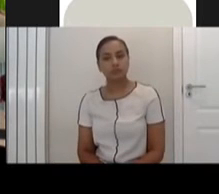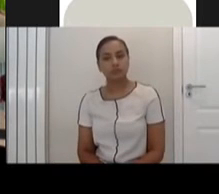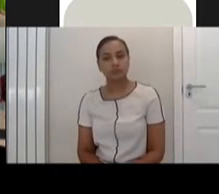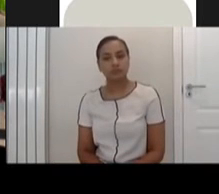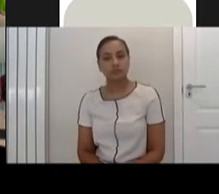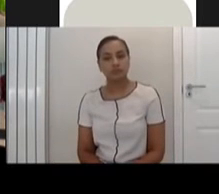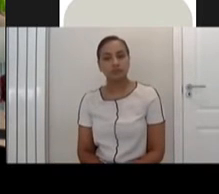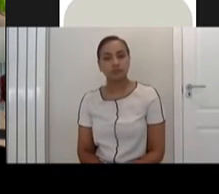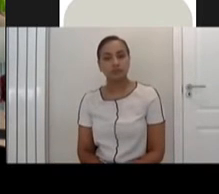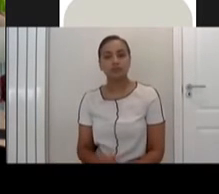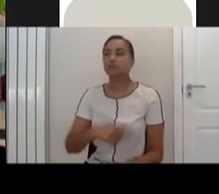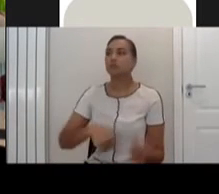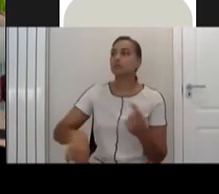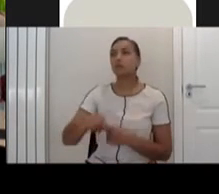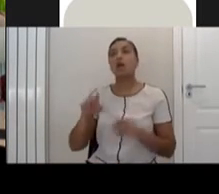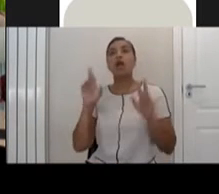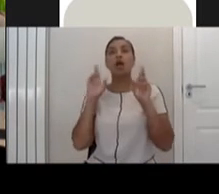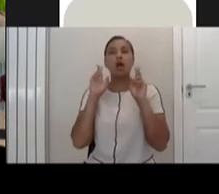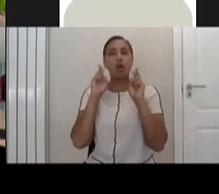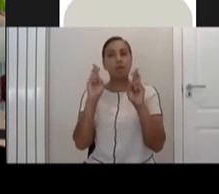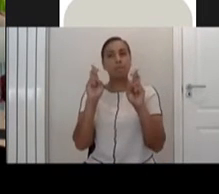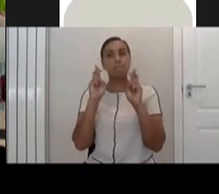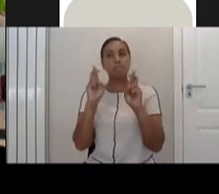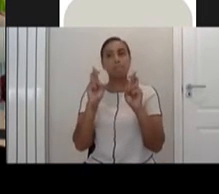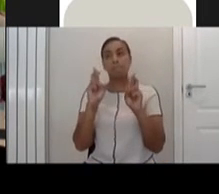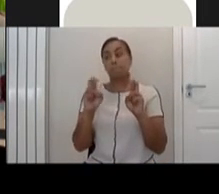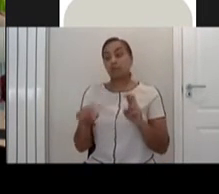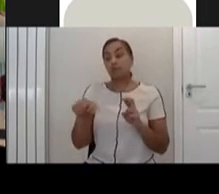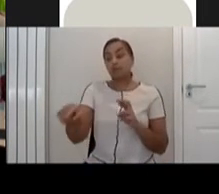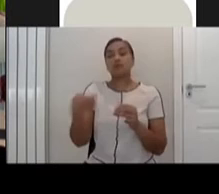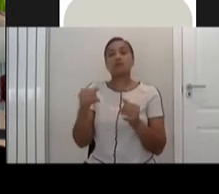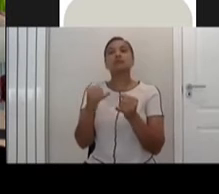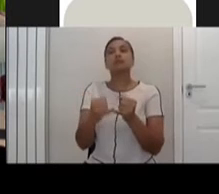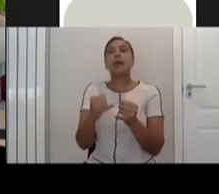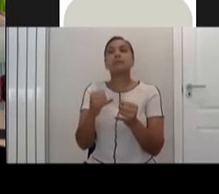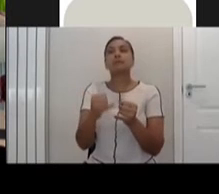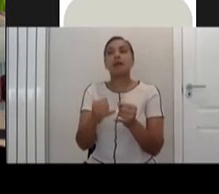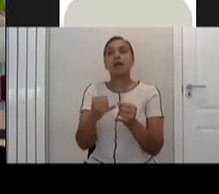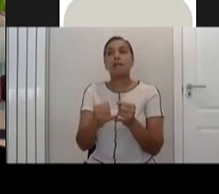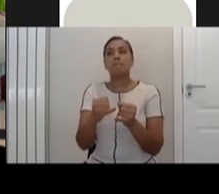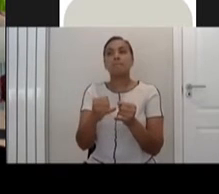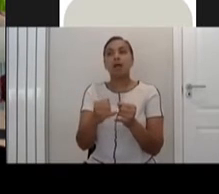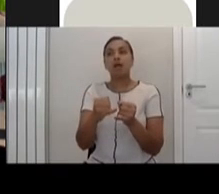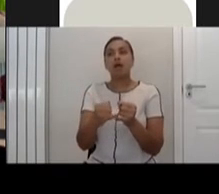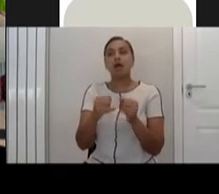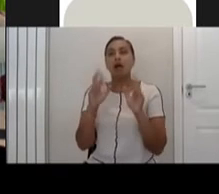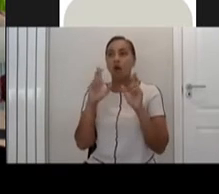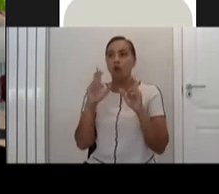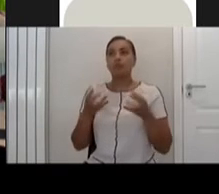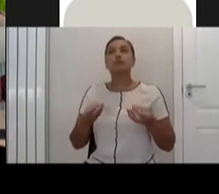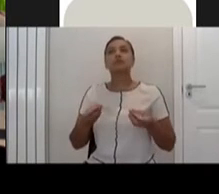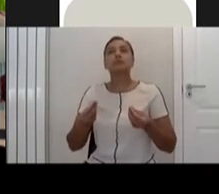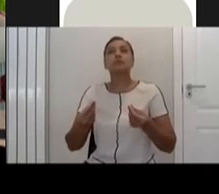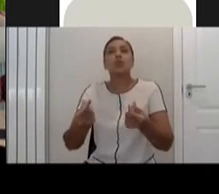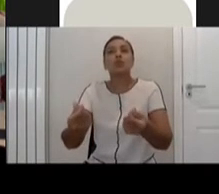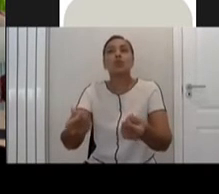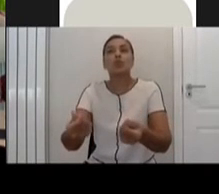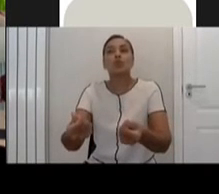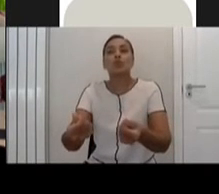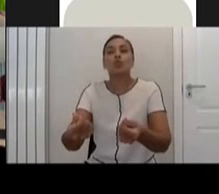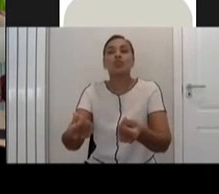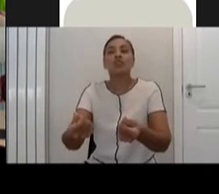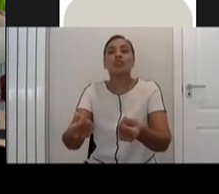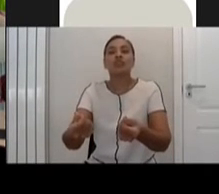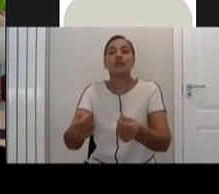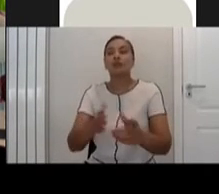So we're anticipating that from September, settings will be receiving their